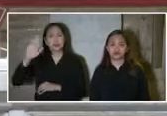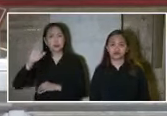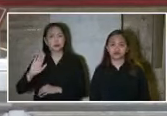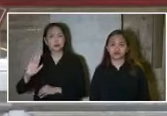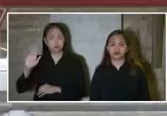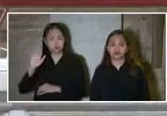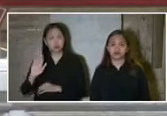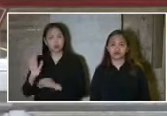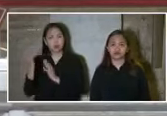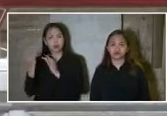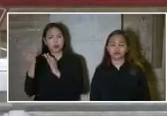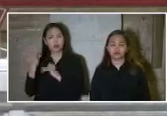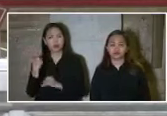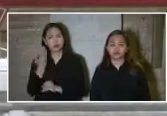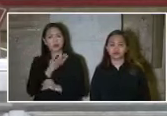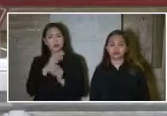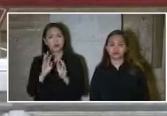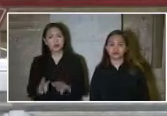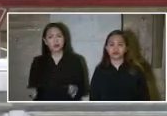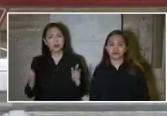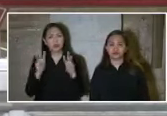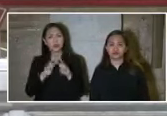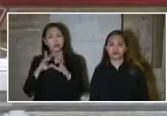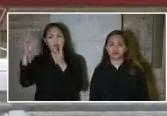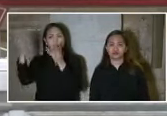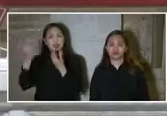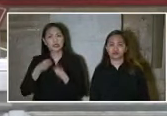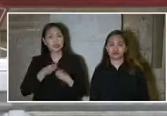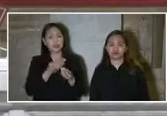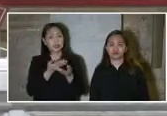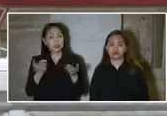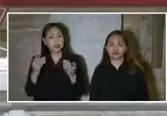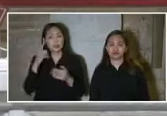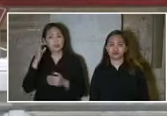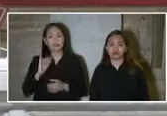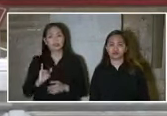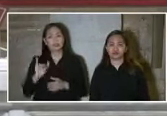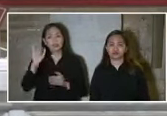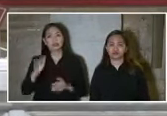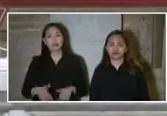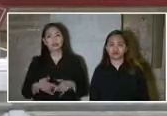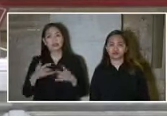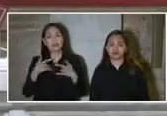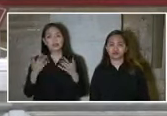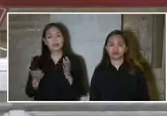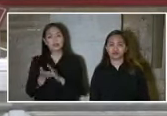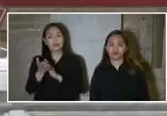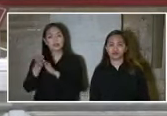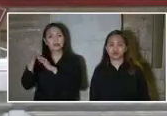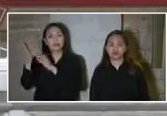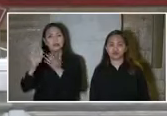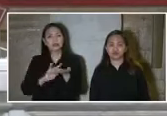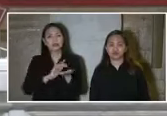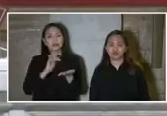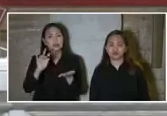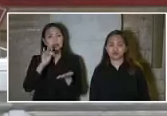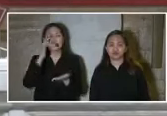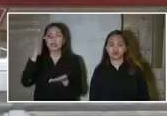ages, we may merit to be co-heirs to eternal life and may praise and glorify